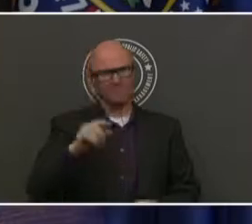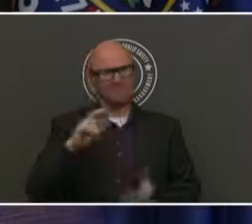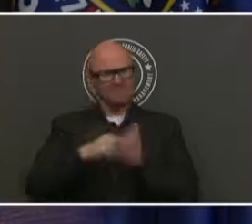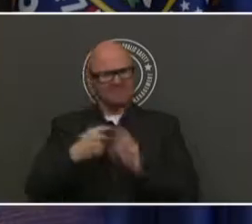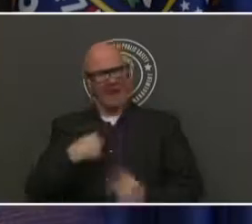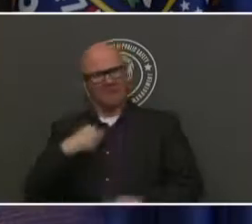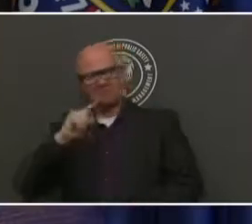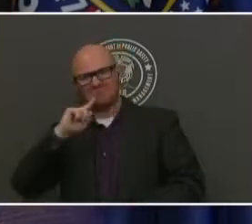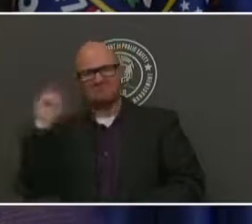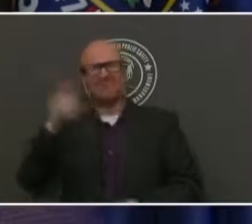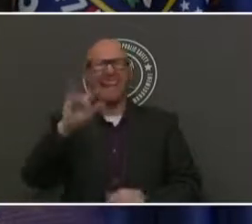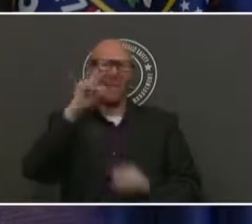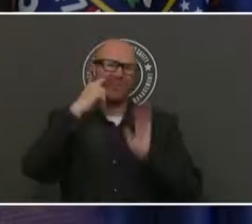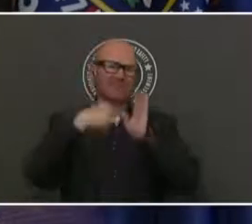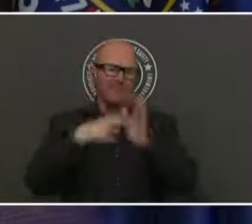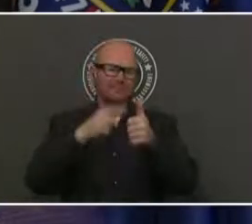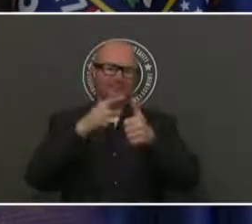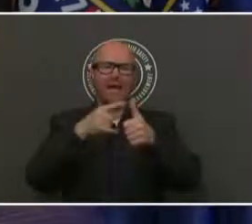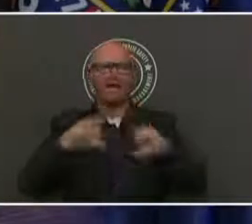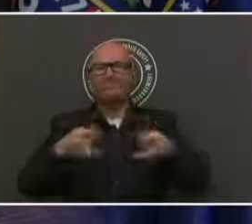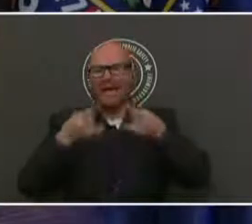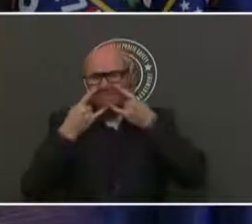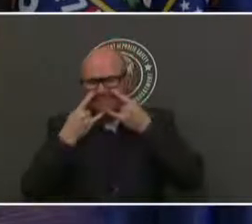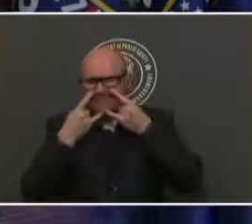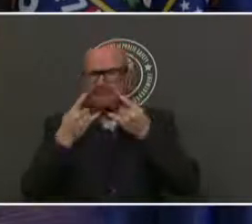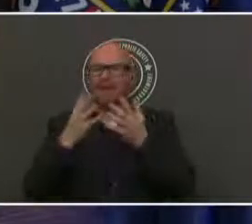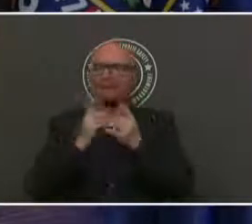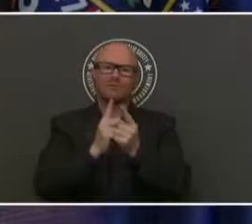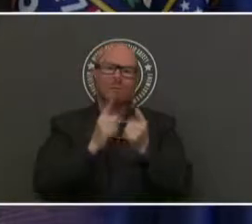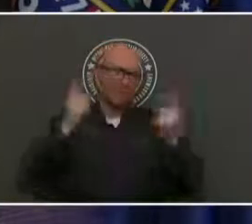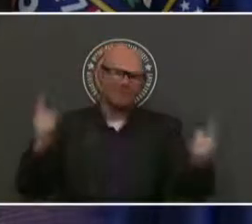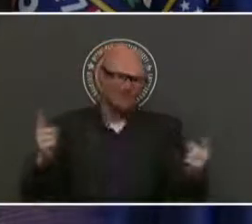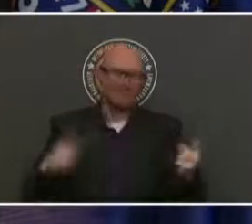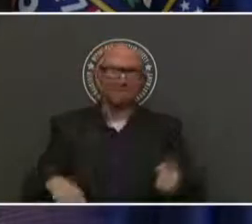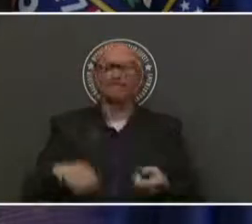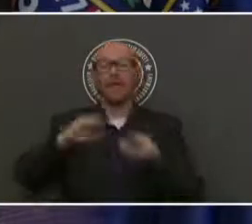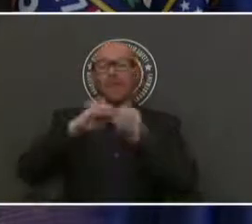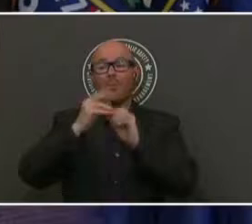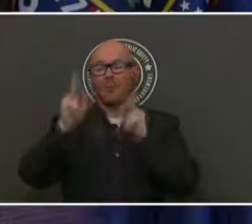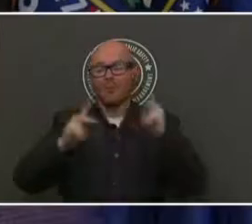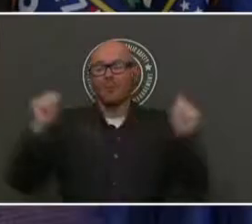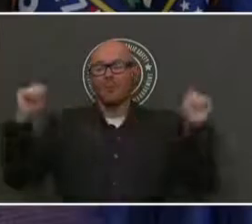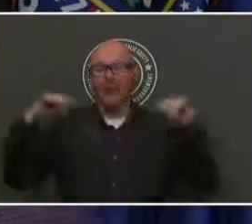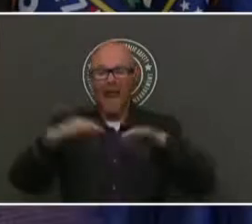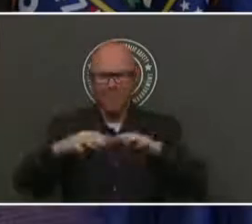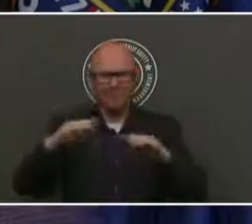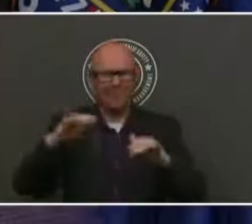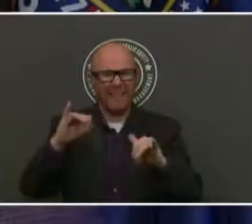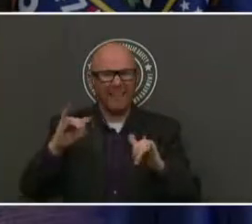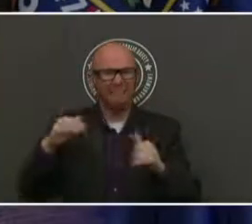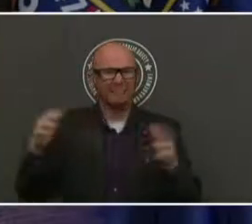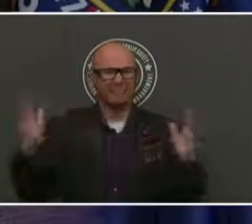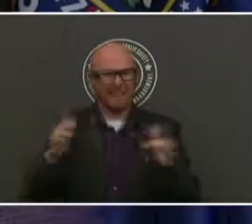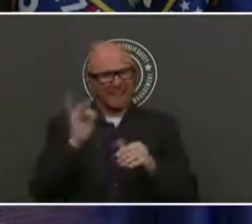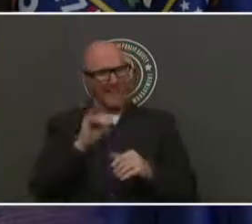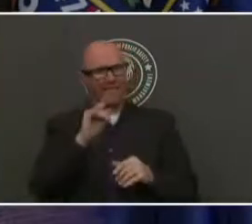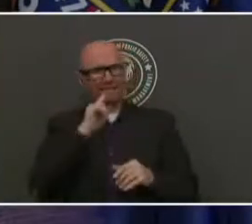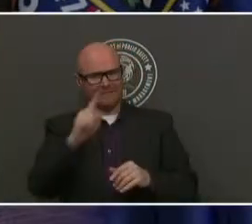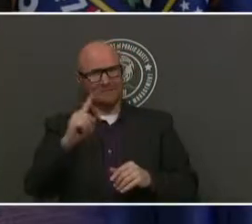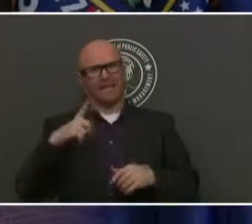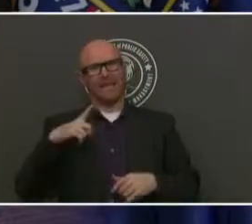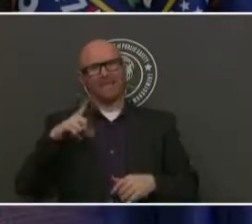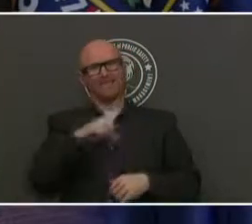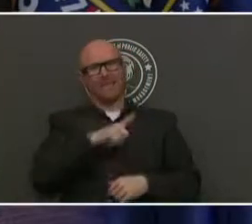telling state employees what we're asking them how to follow the law, then we're using legislative power that has